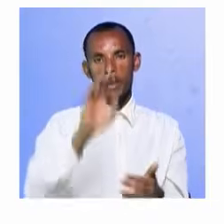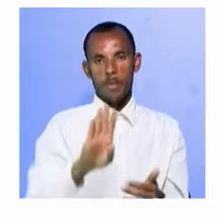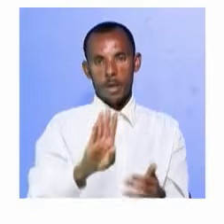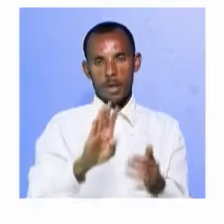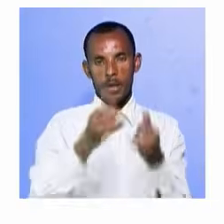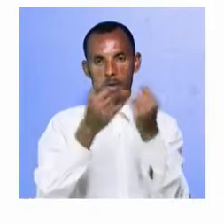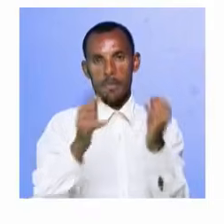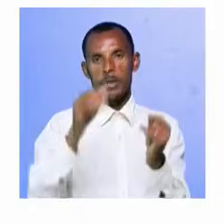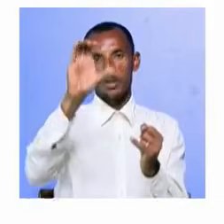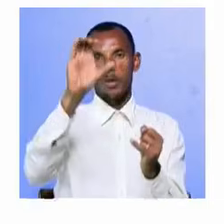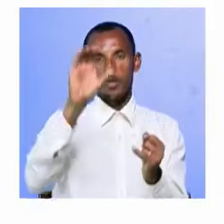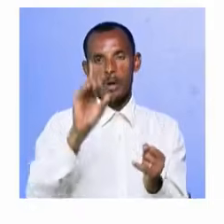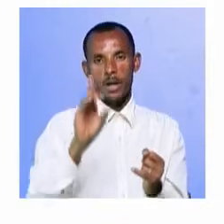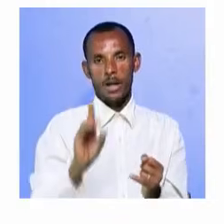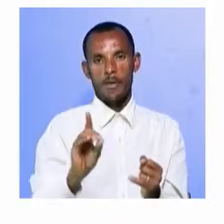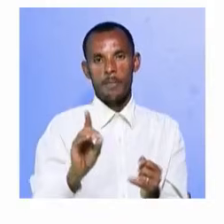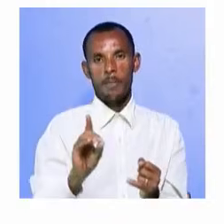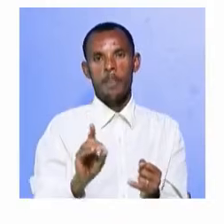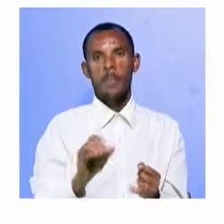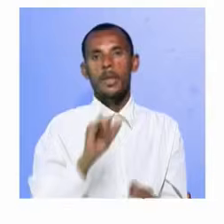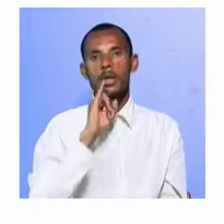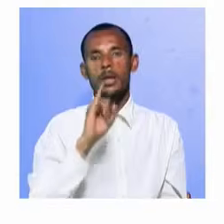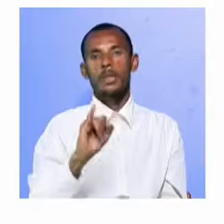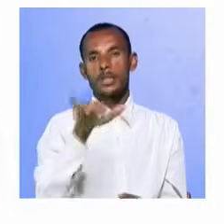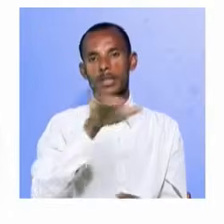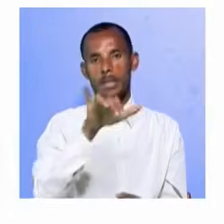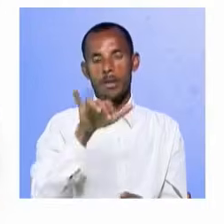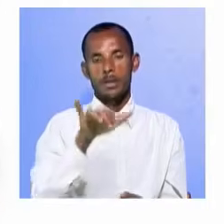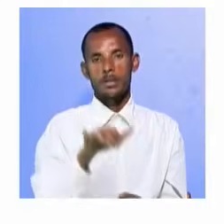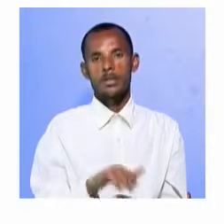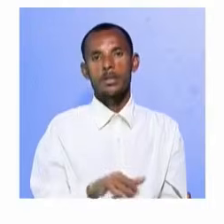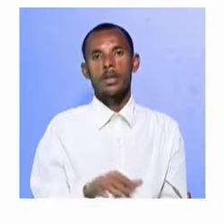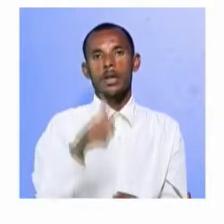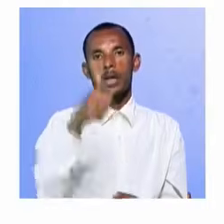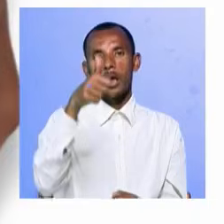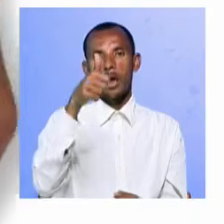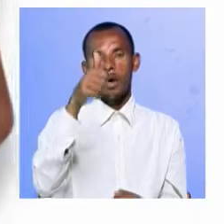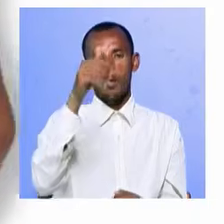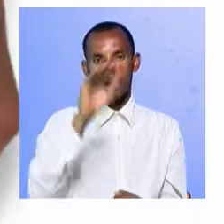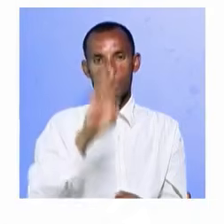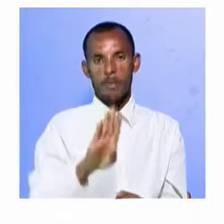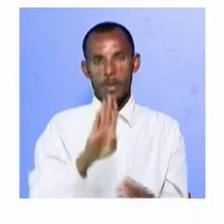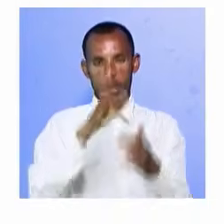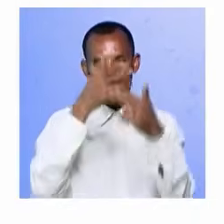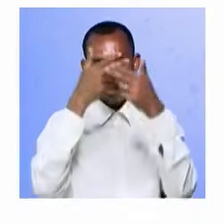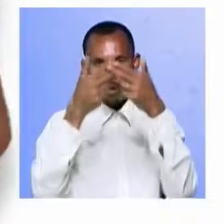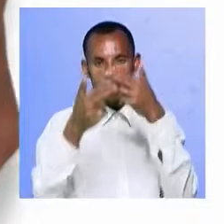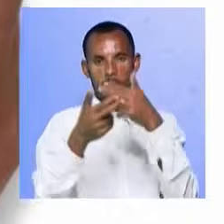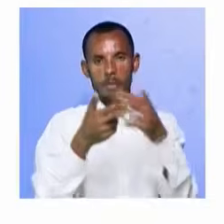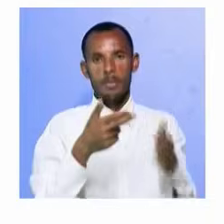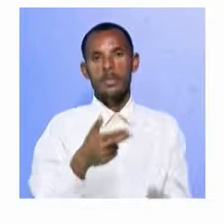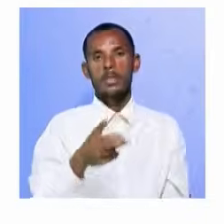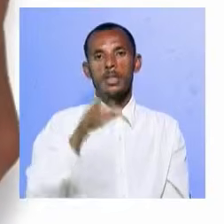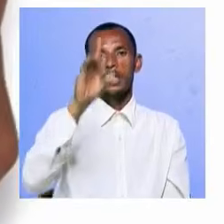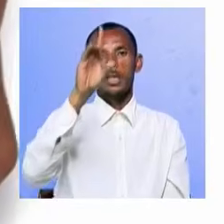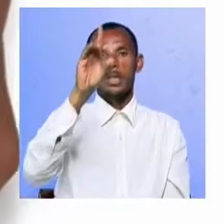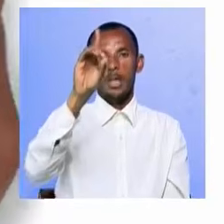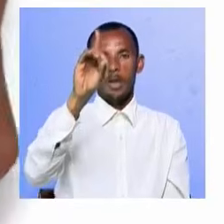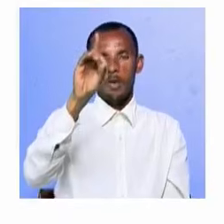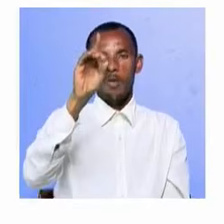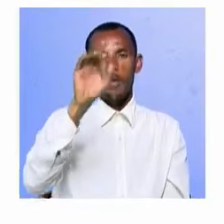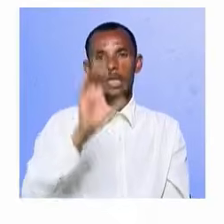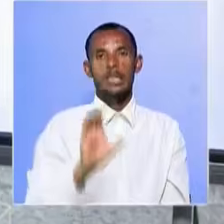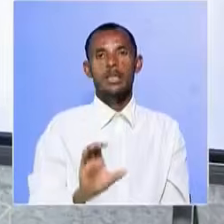divided by C over D is the same as A over B times D over